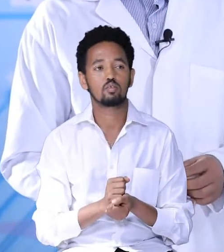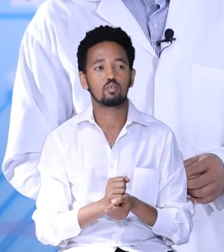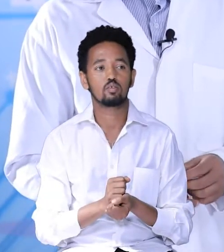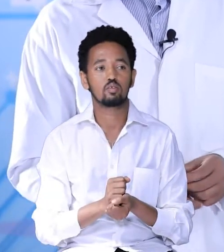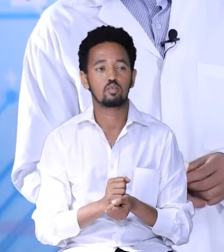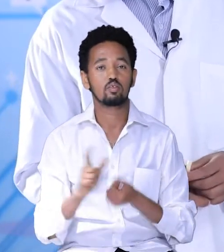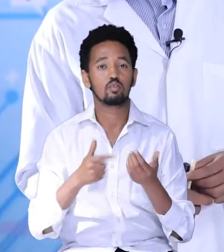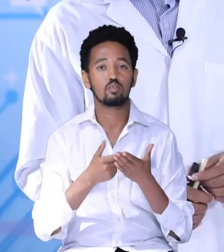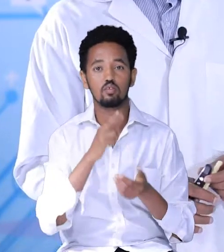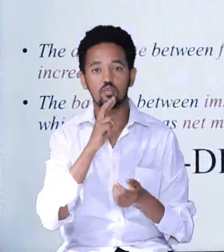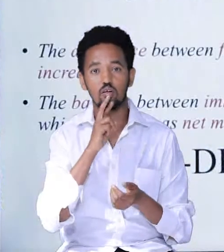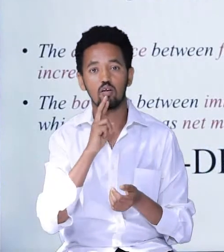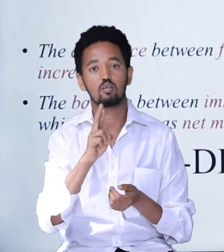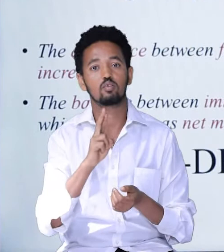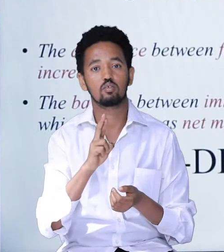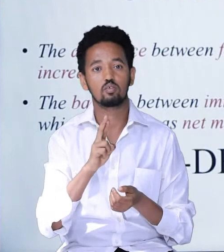These are